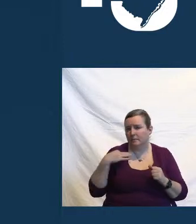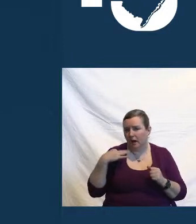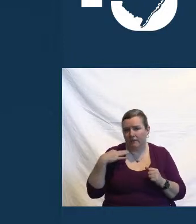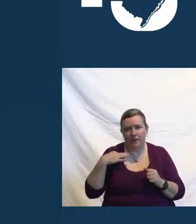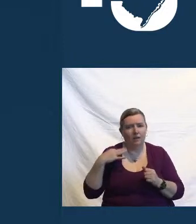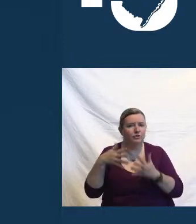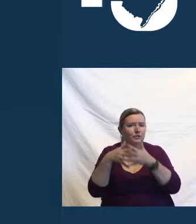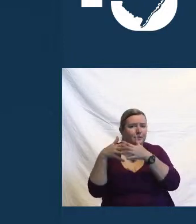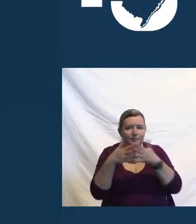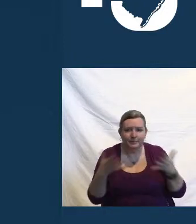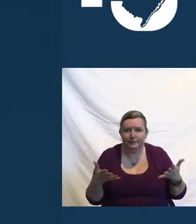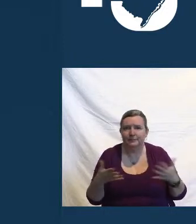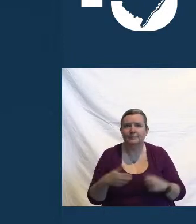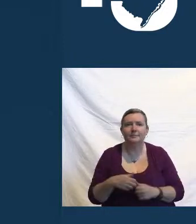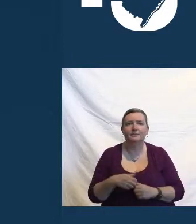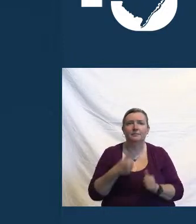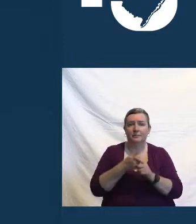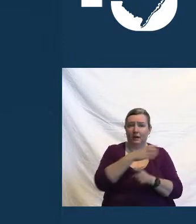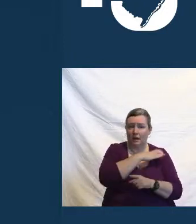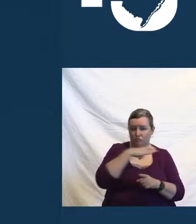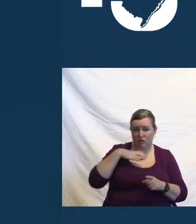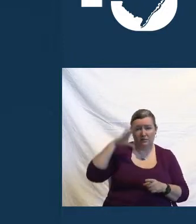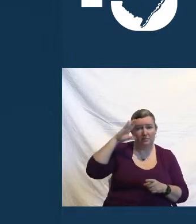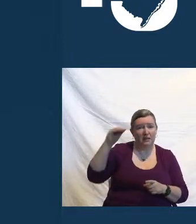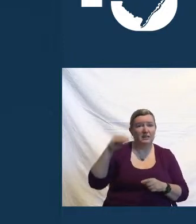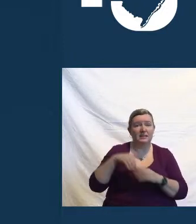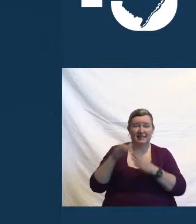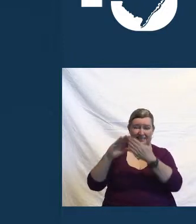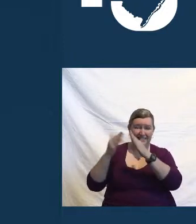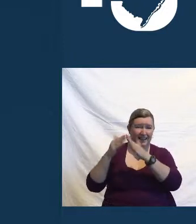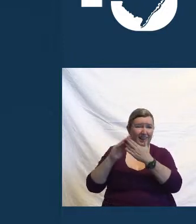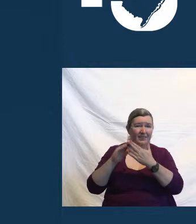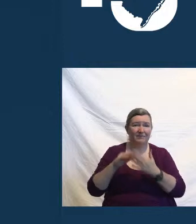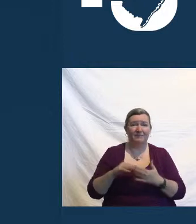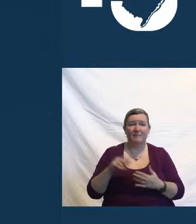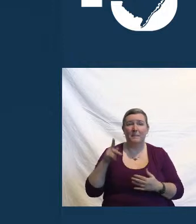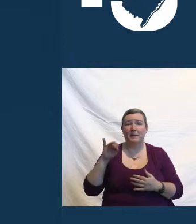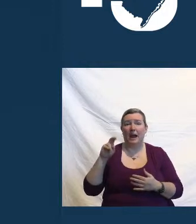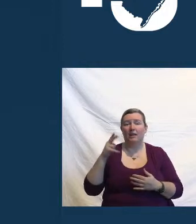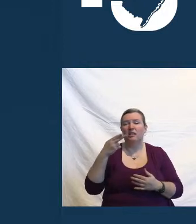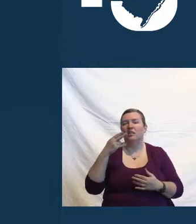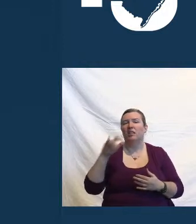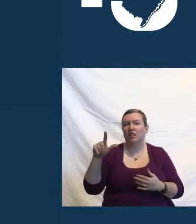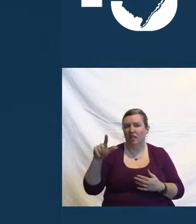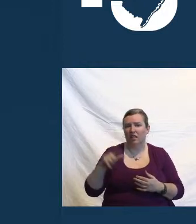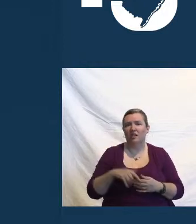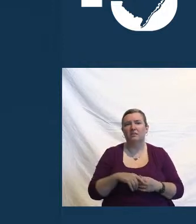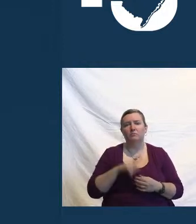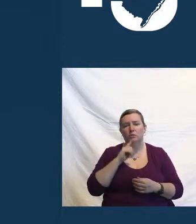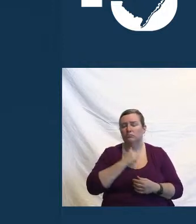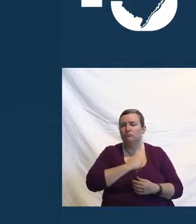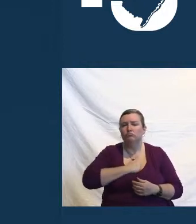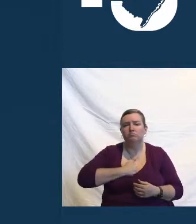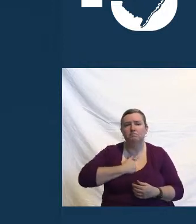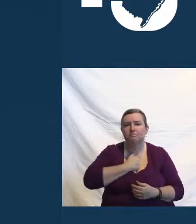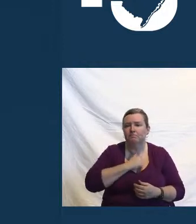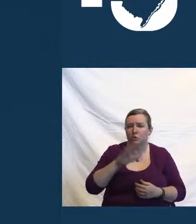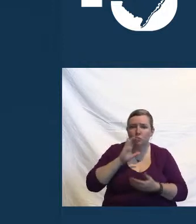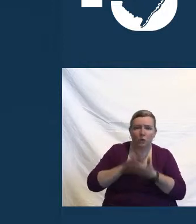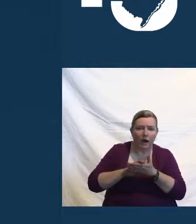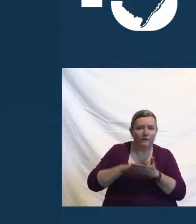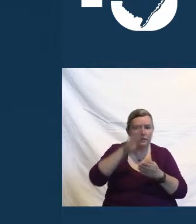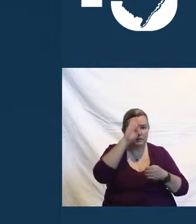as a councilman in Pine Hill. We send our deepest condolences to his wife Melissa and his son Stephen Jr. and